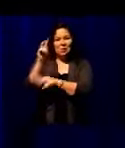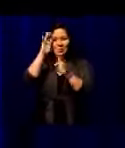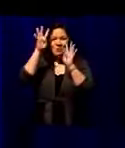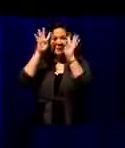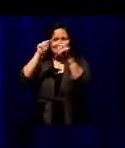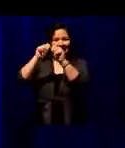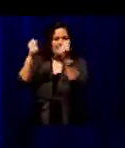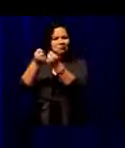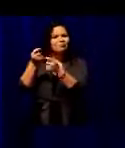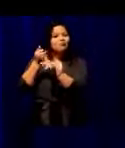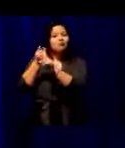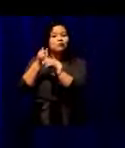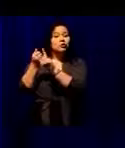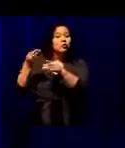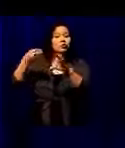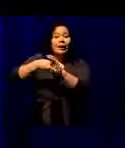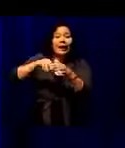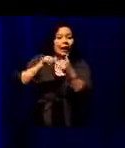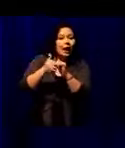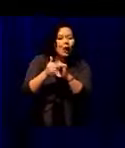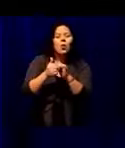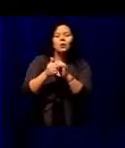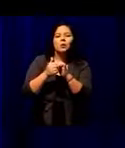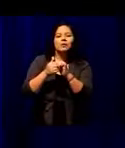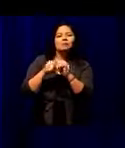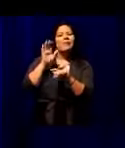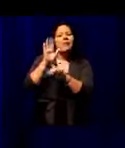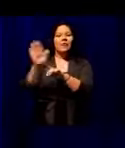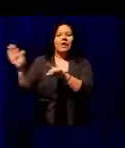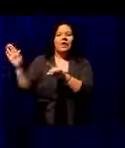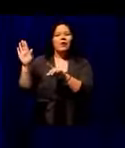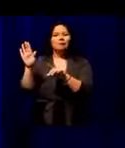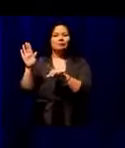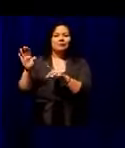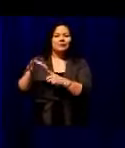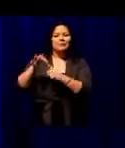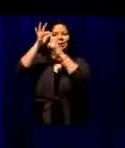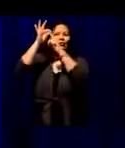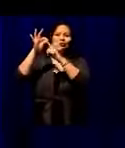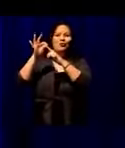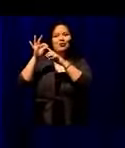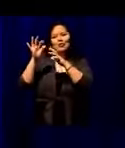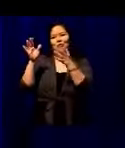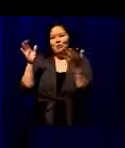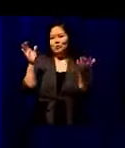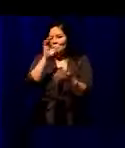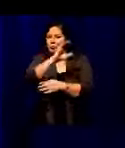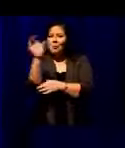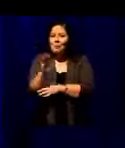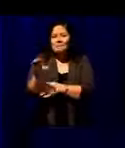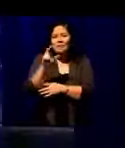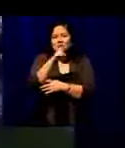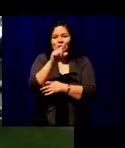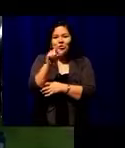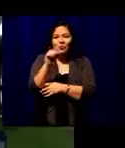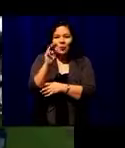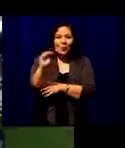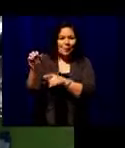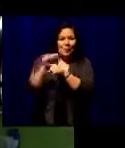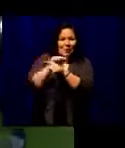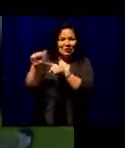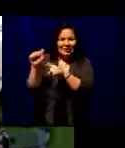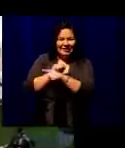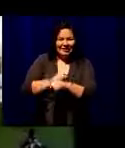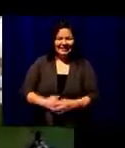team who are joining us from their very special Zoom rehearsal.